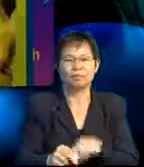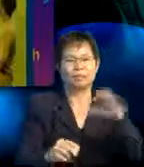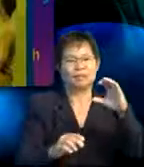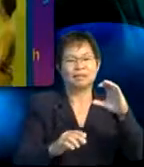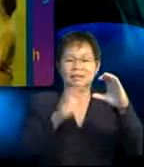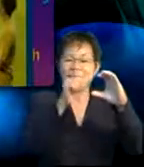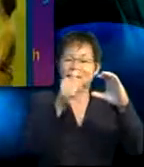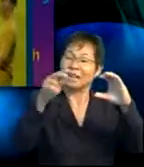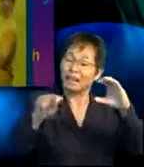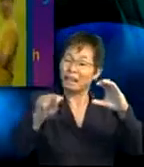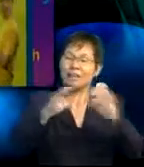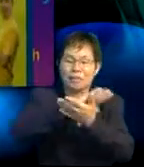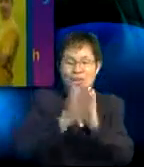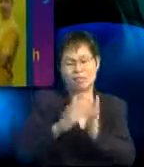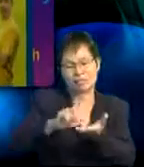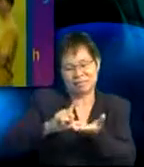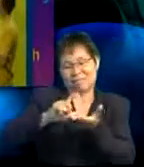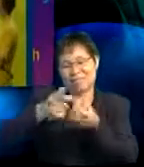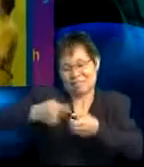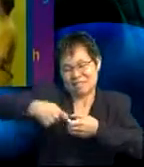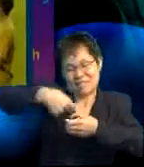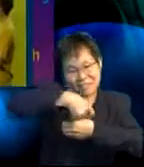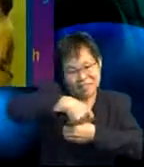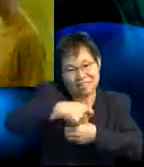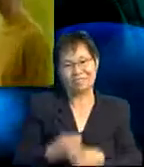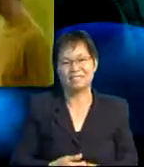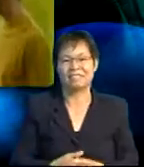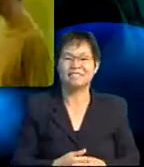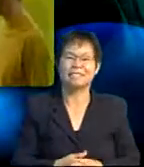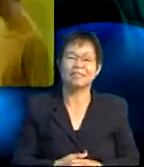The cap becomes can.